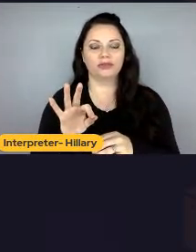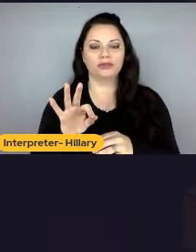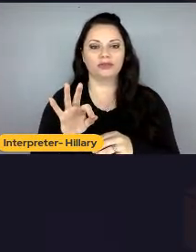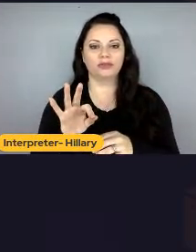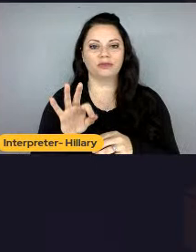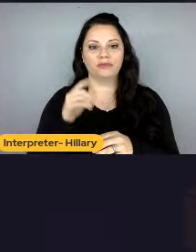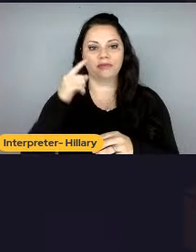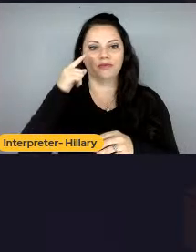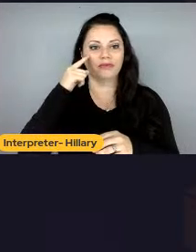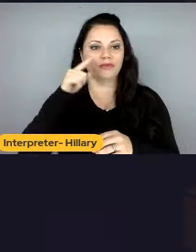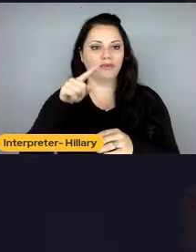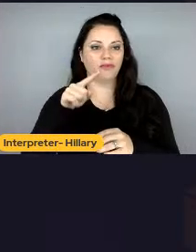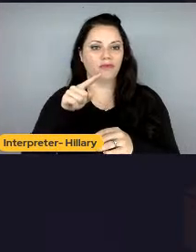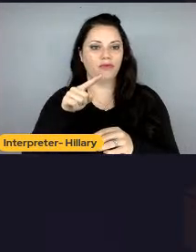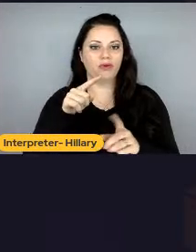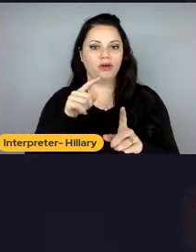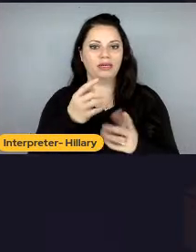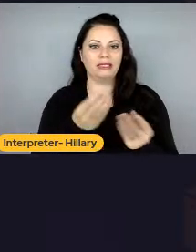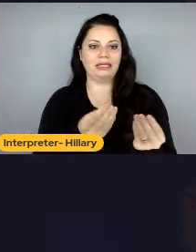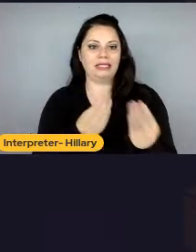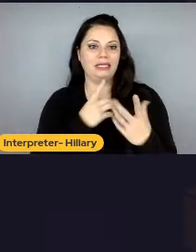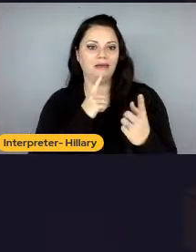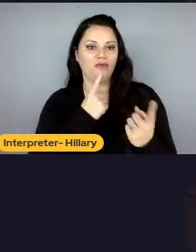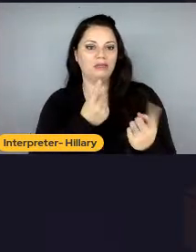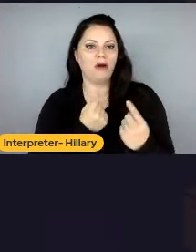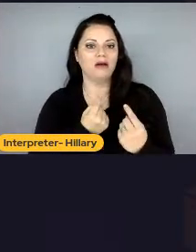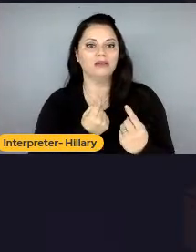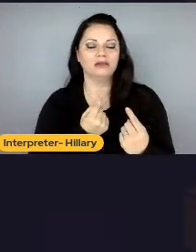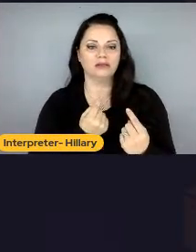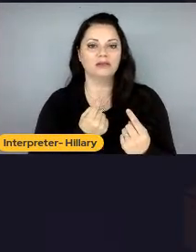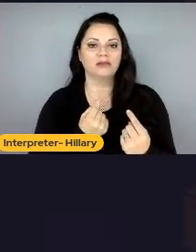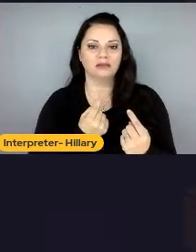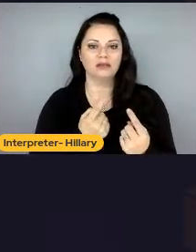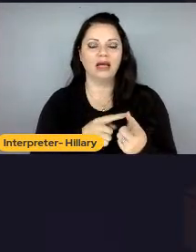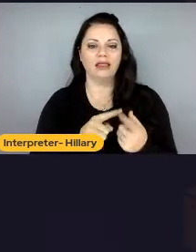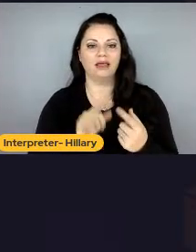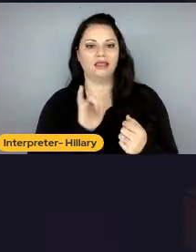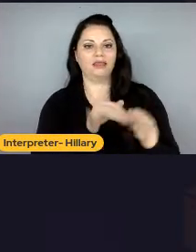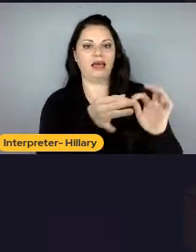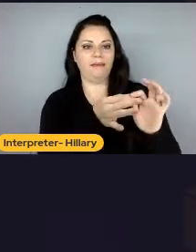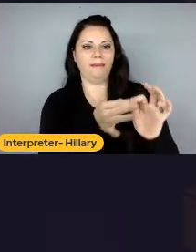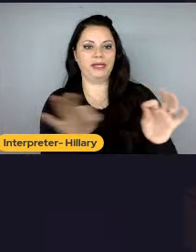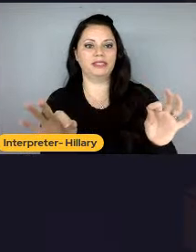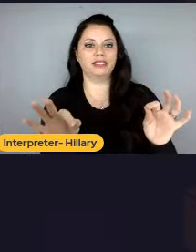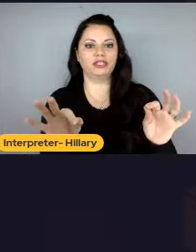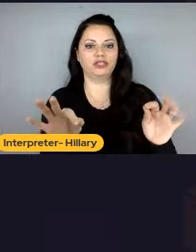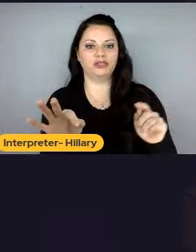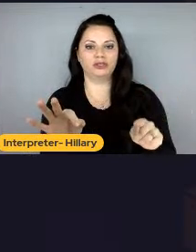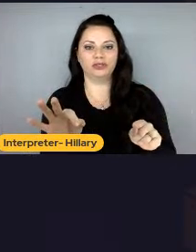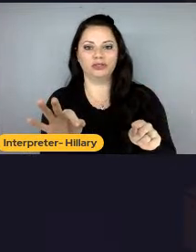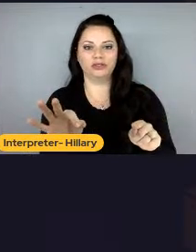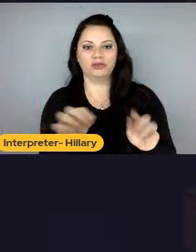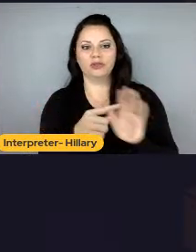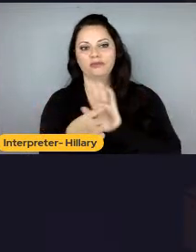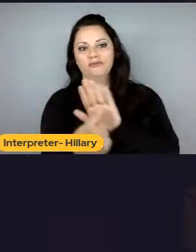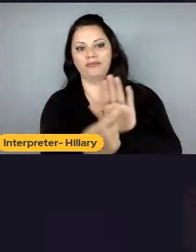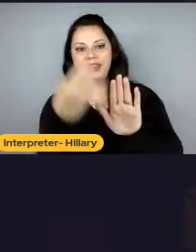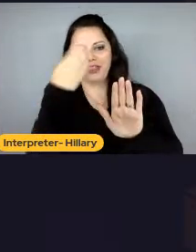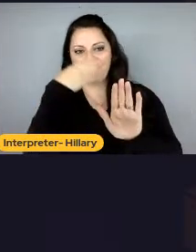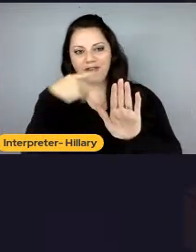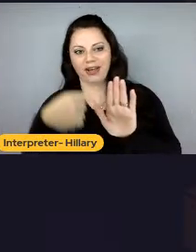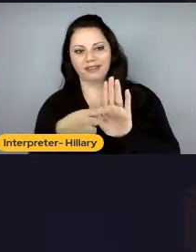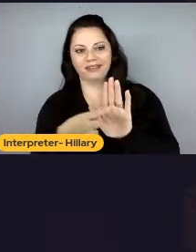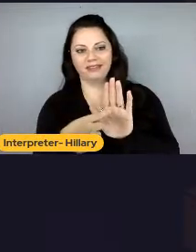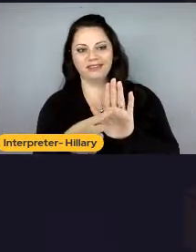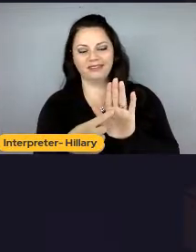will return a response. And we will see that message at the front end in our Next.js